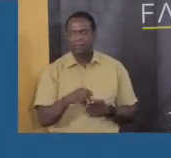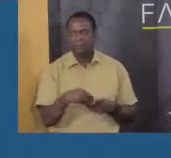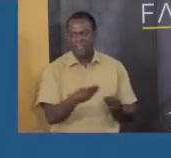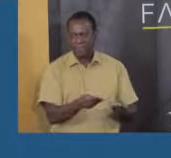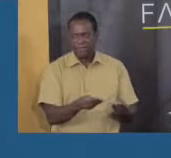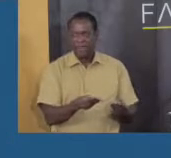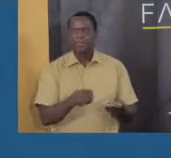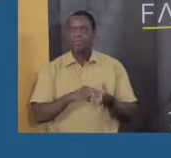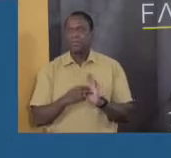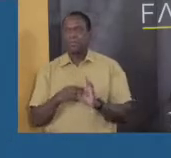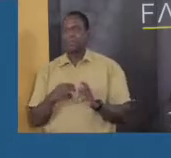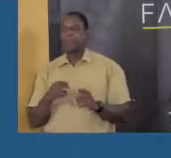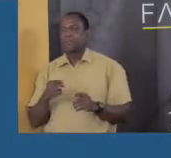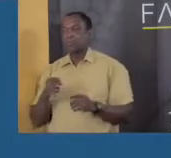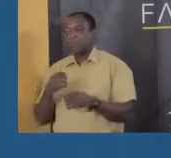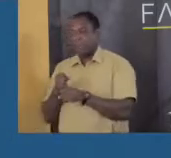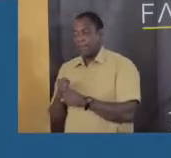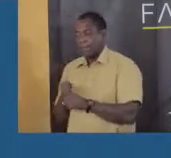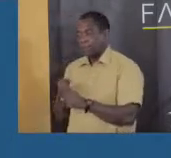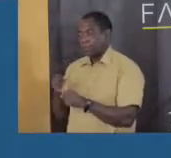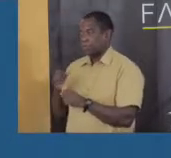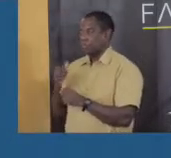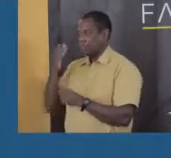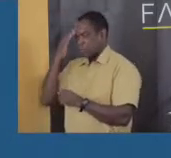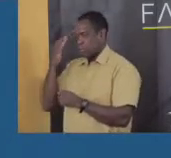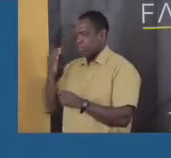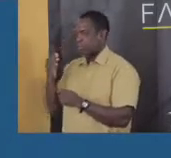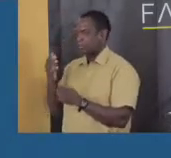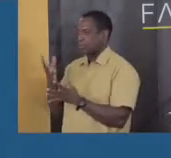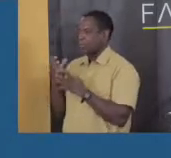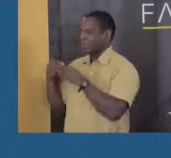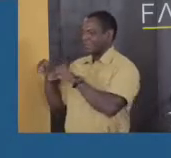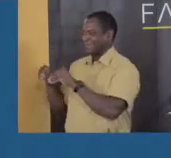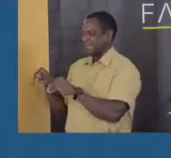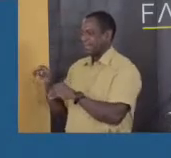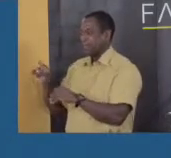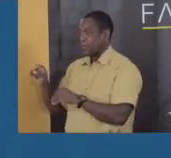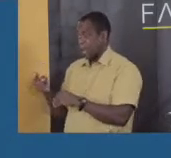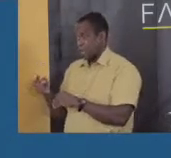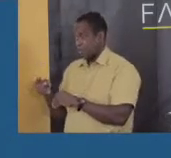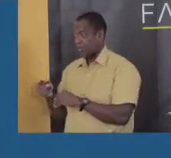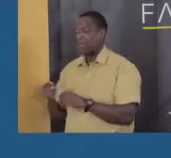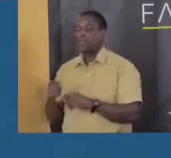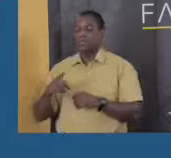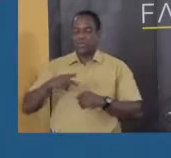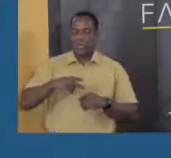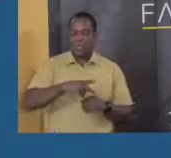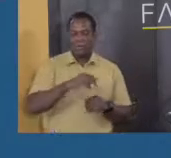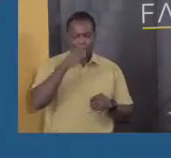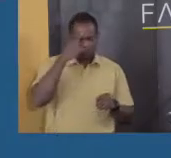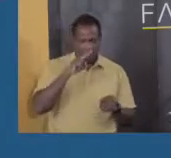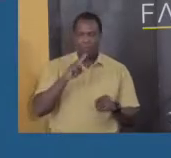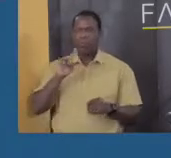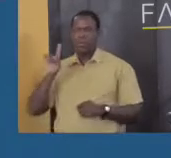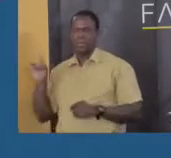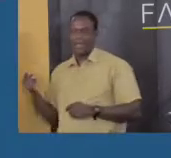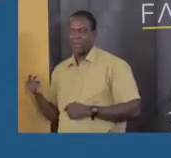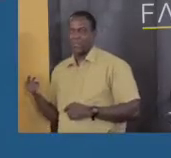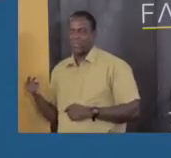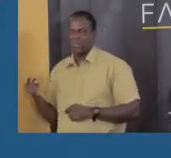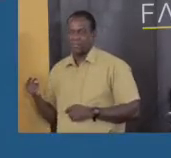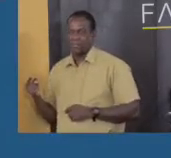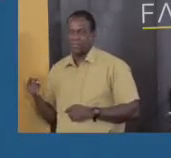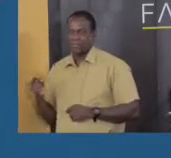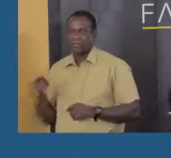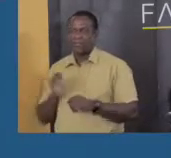have basic, say you're doing things like a t-shirt or activewear or something like that, you know, it's a basic thing and people